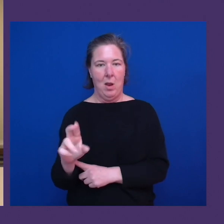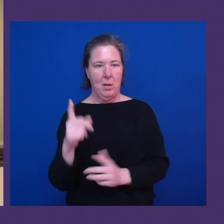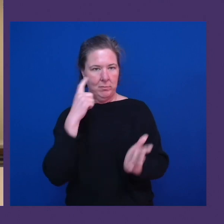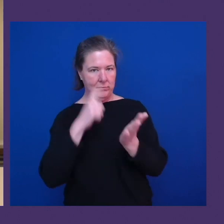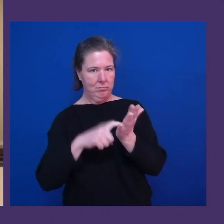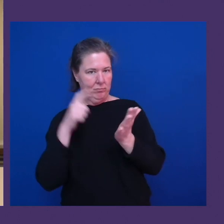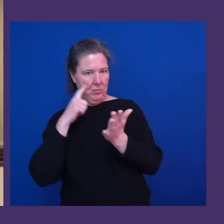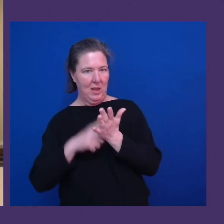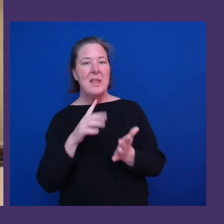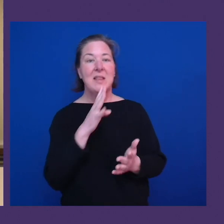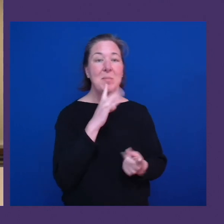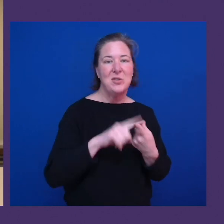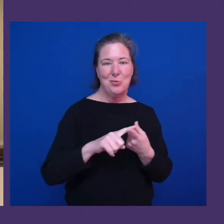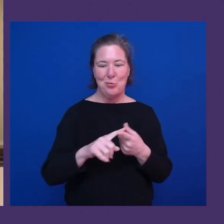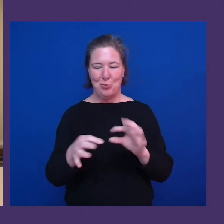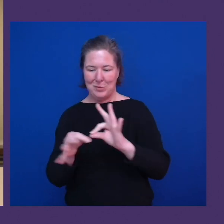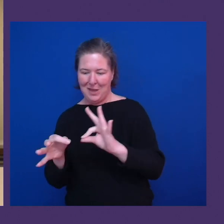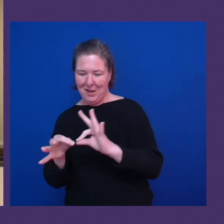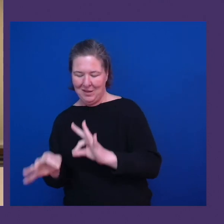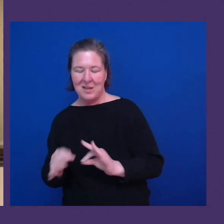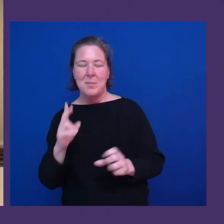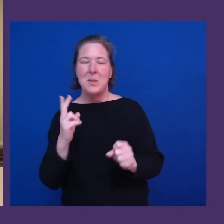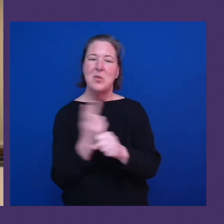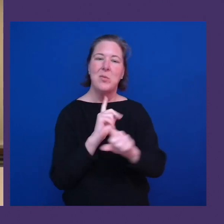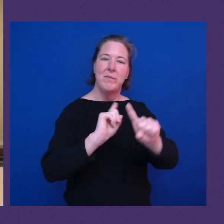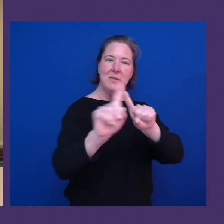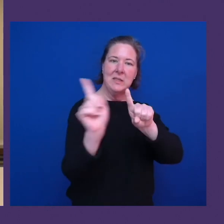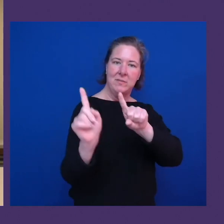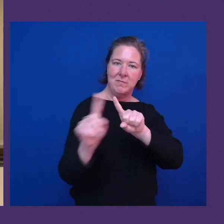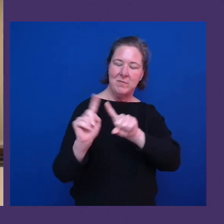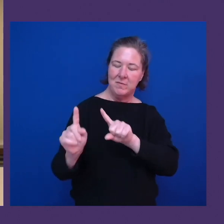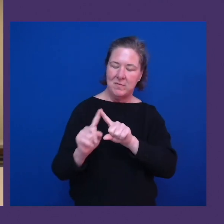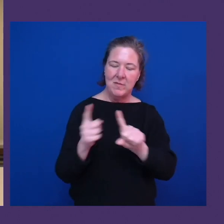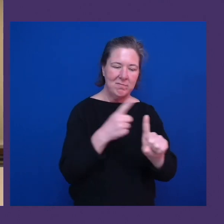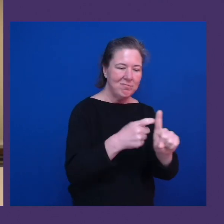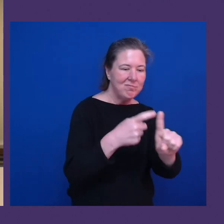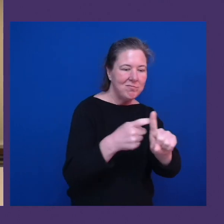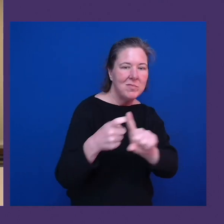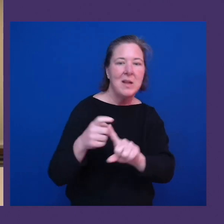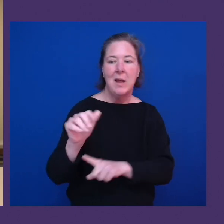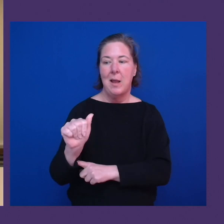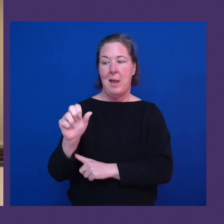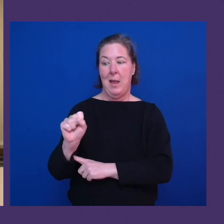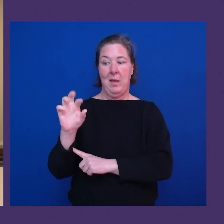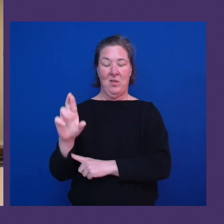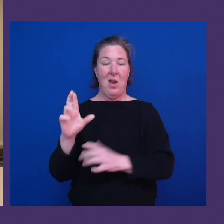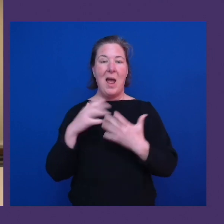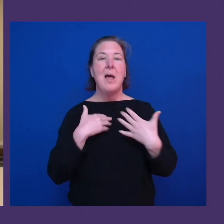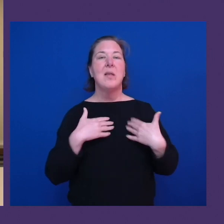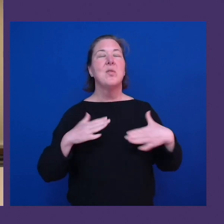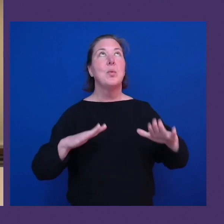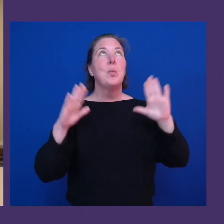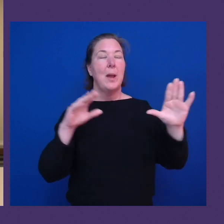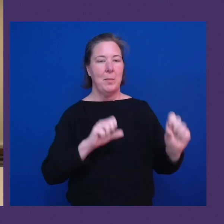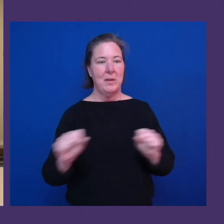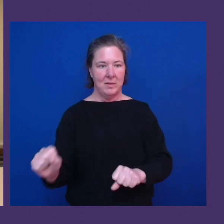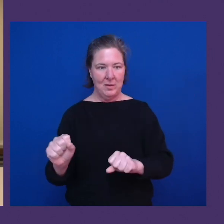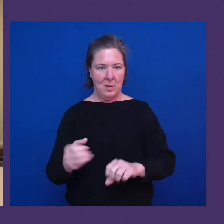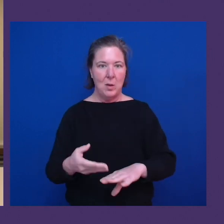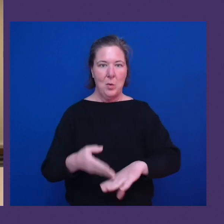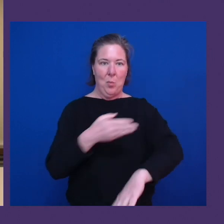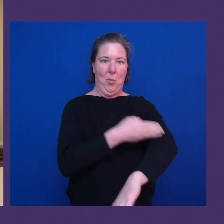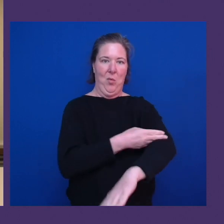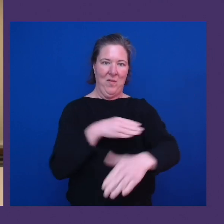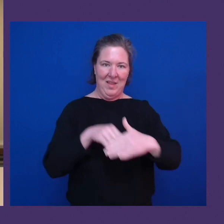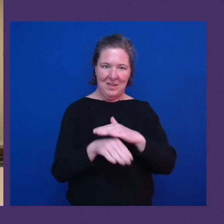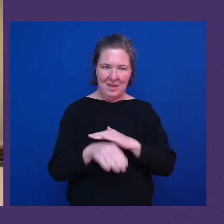trained using lots of speech data from diverse sources. ASR has great potential to improve accessibility. 40 years ago, Melanie Fried